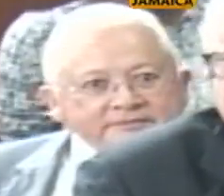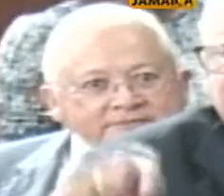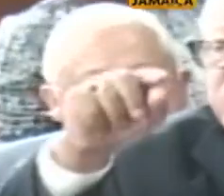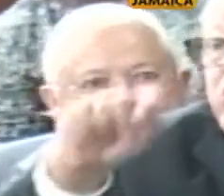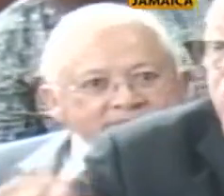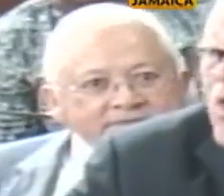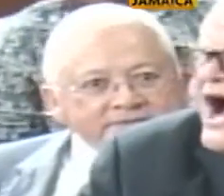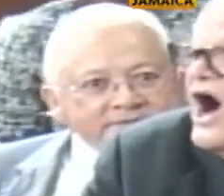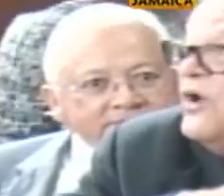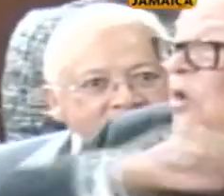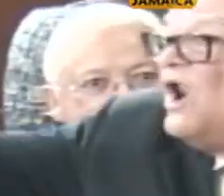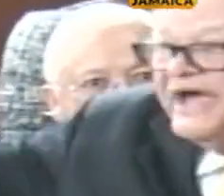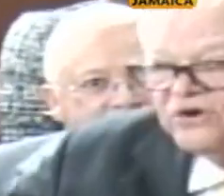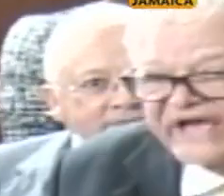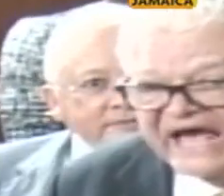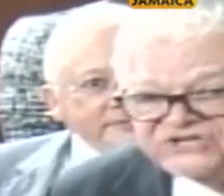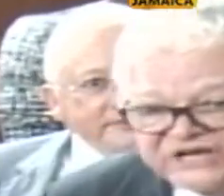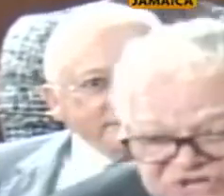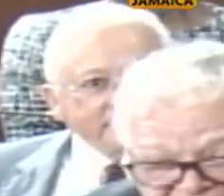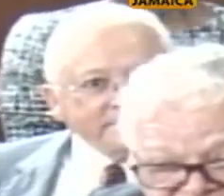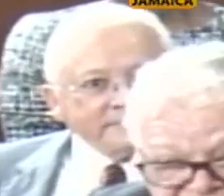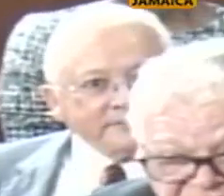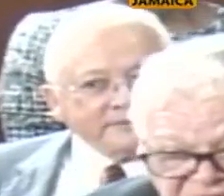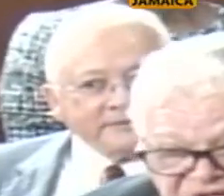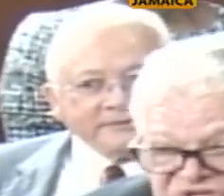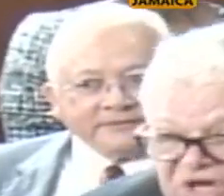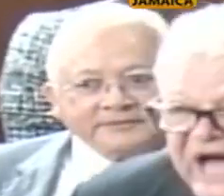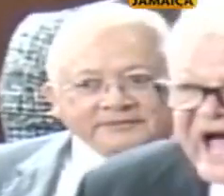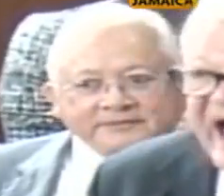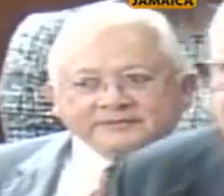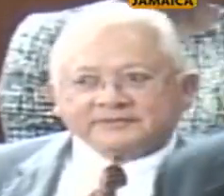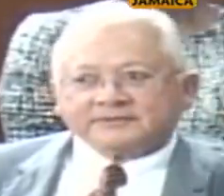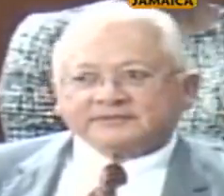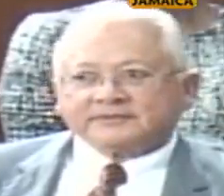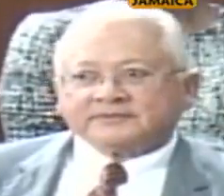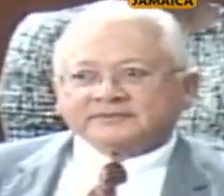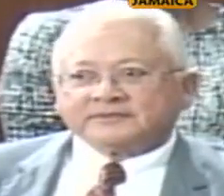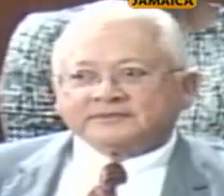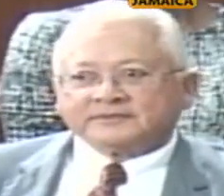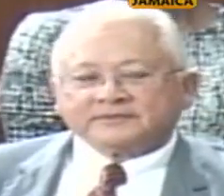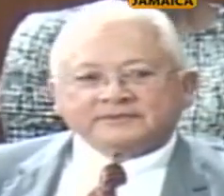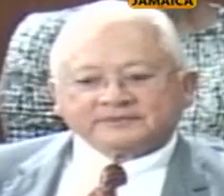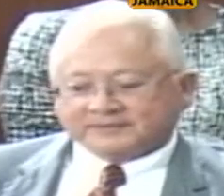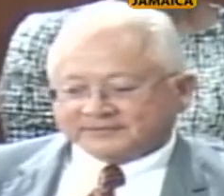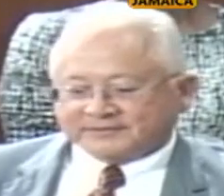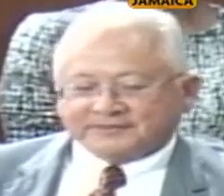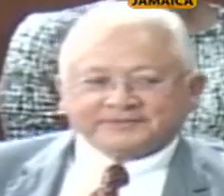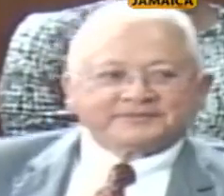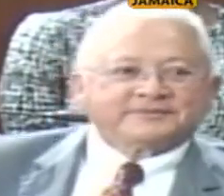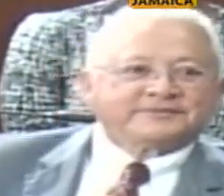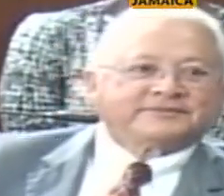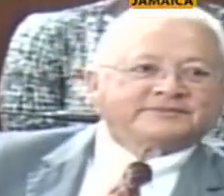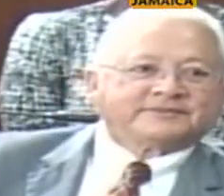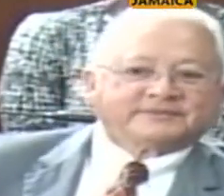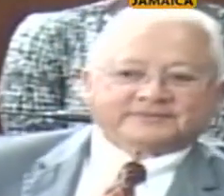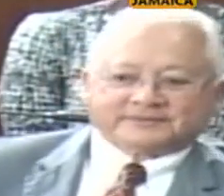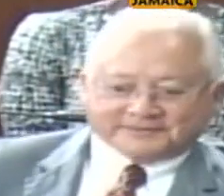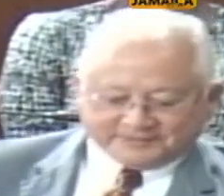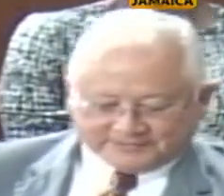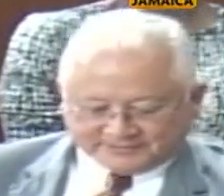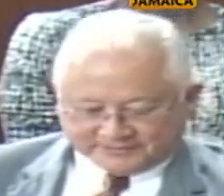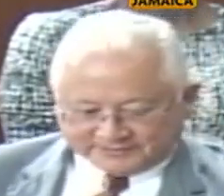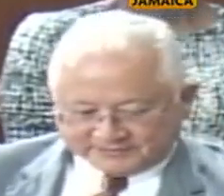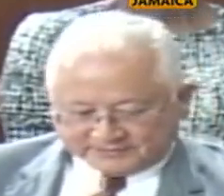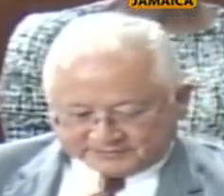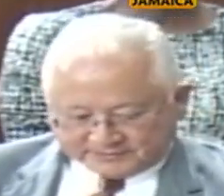Neither you or the whole of you can change that. You said my objective was to undermine the government. Categorically will